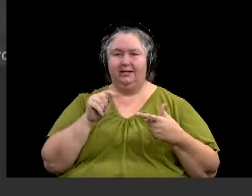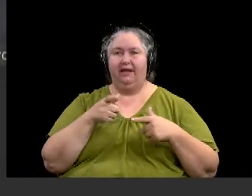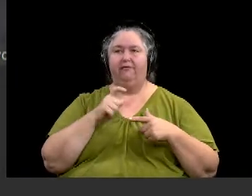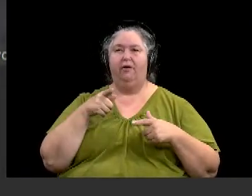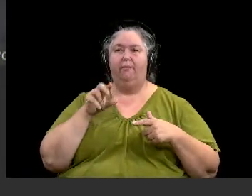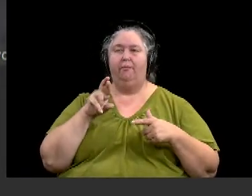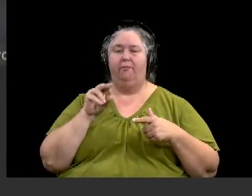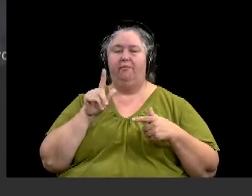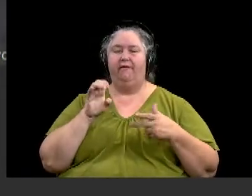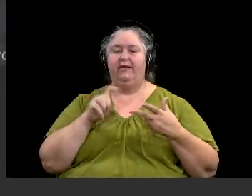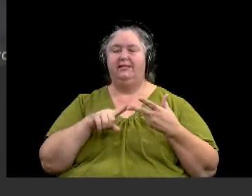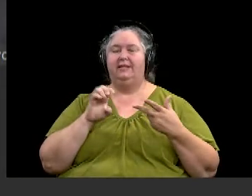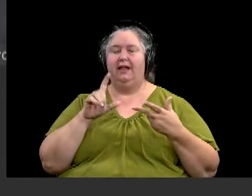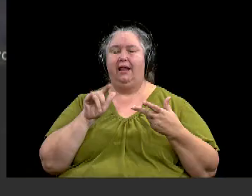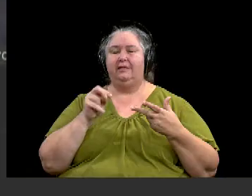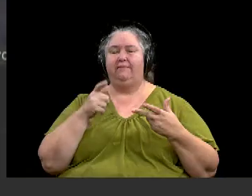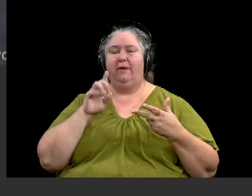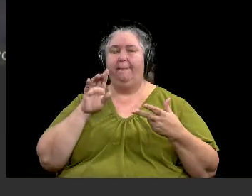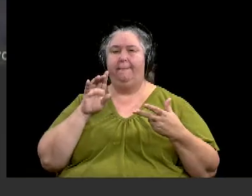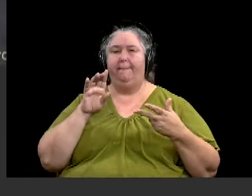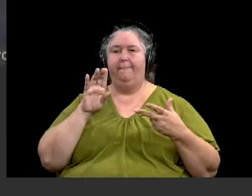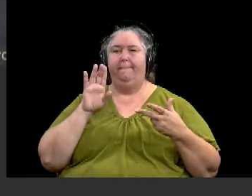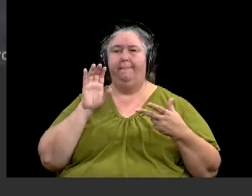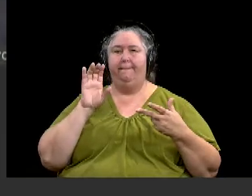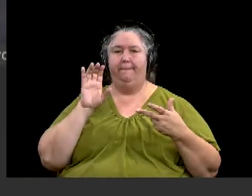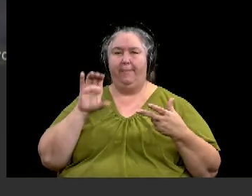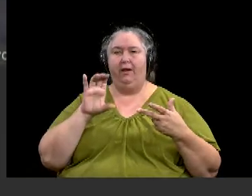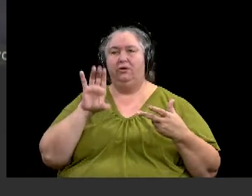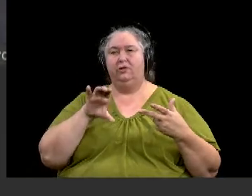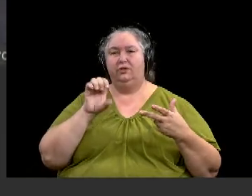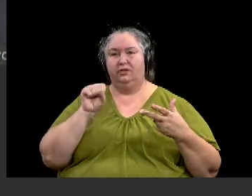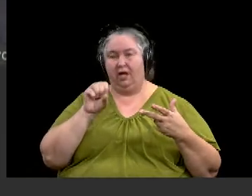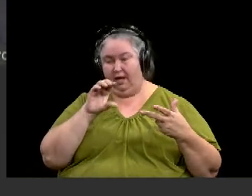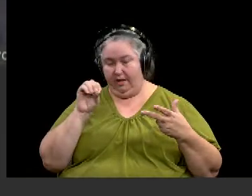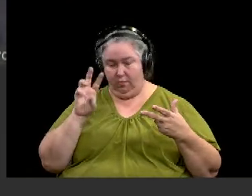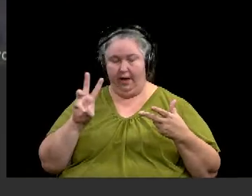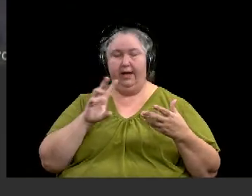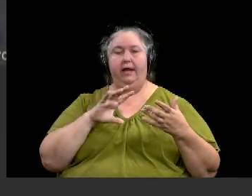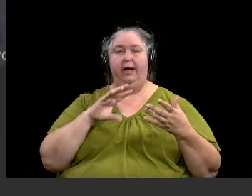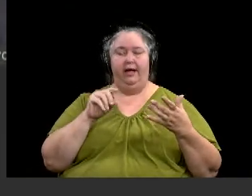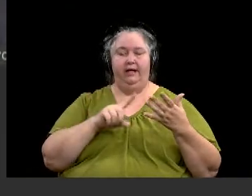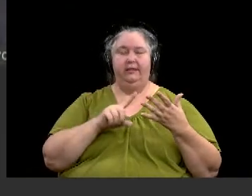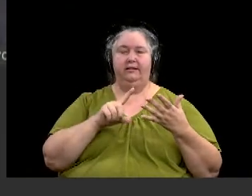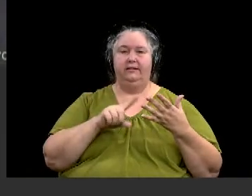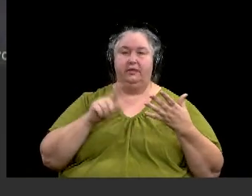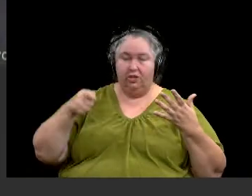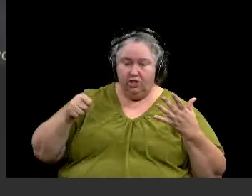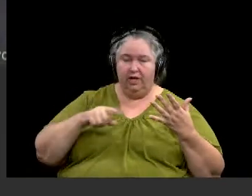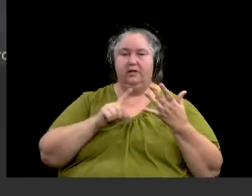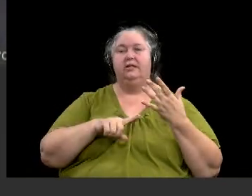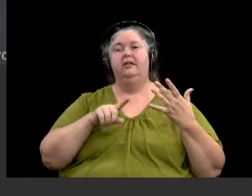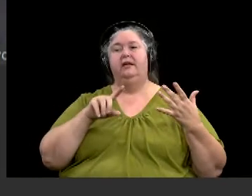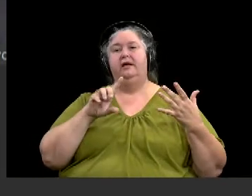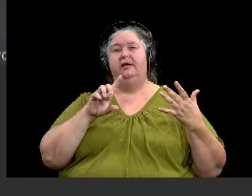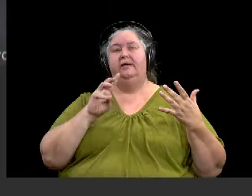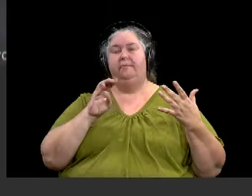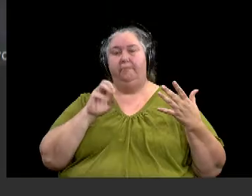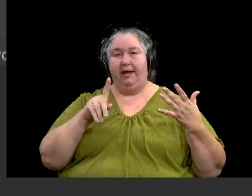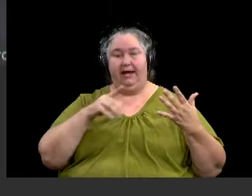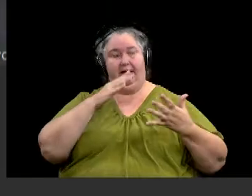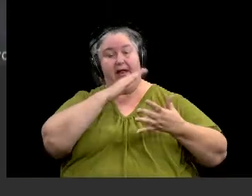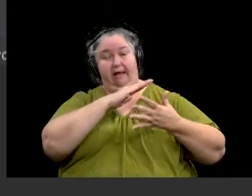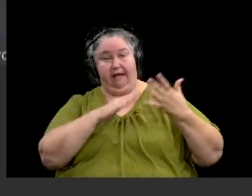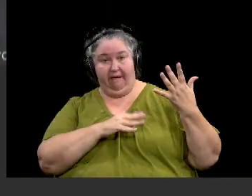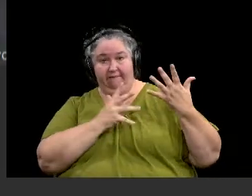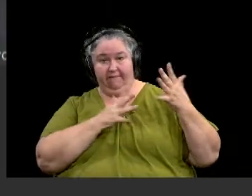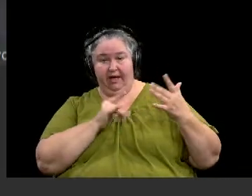then Judge Felton, and followed by our Mayor Dylan Meek. Following their presentations and the special presentation, we will open it. We have 3